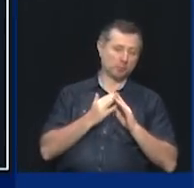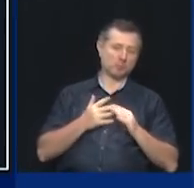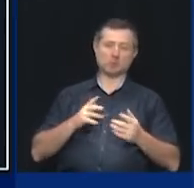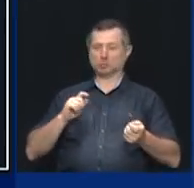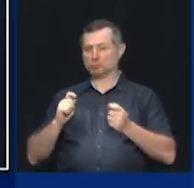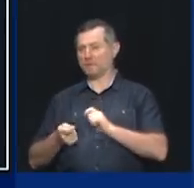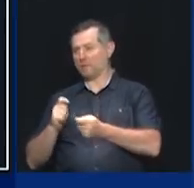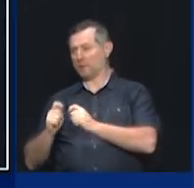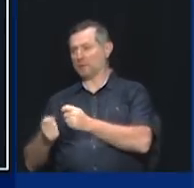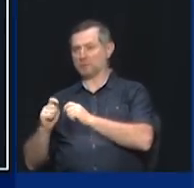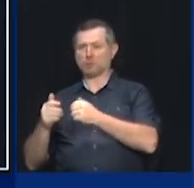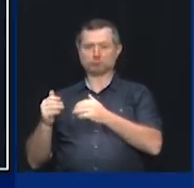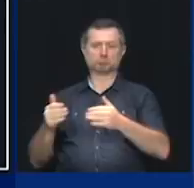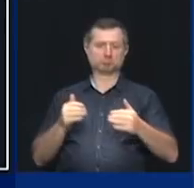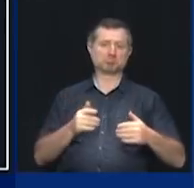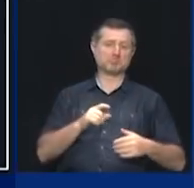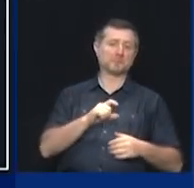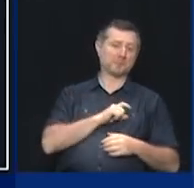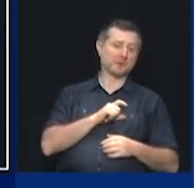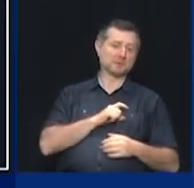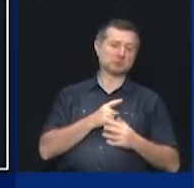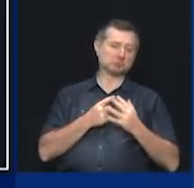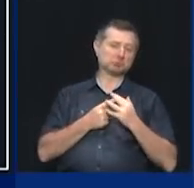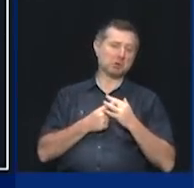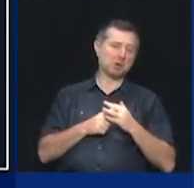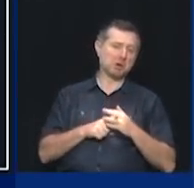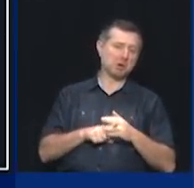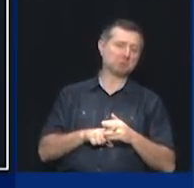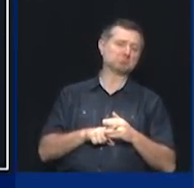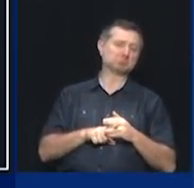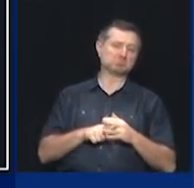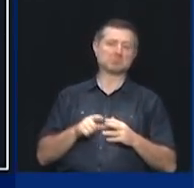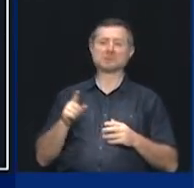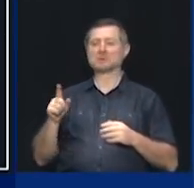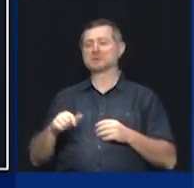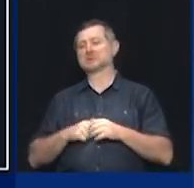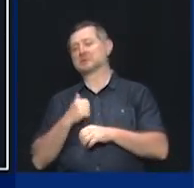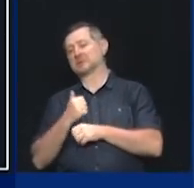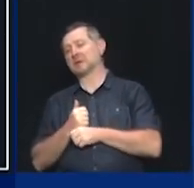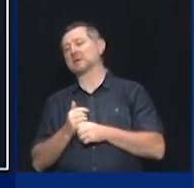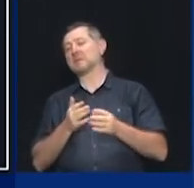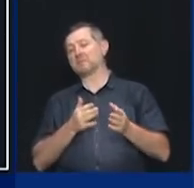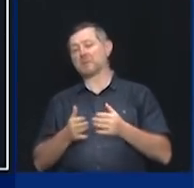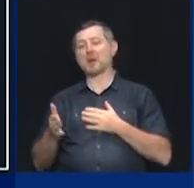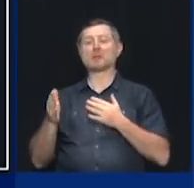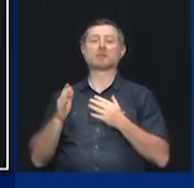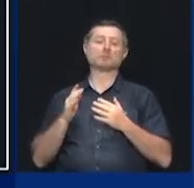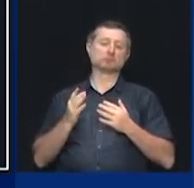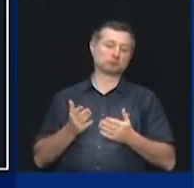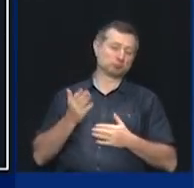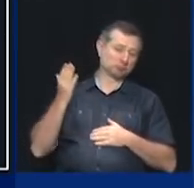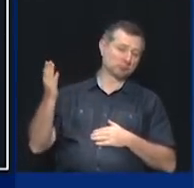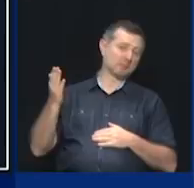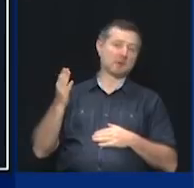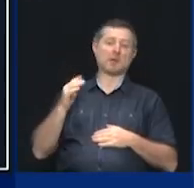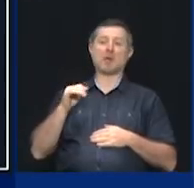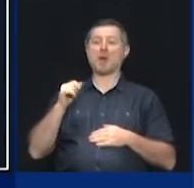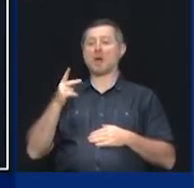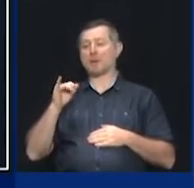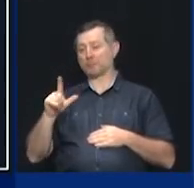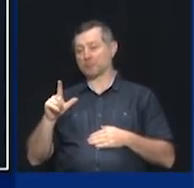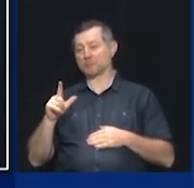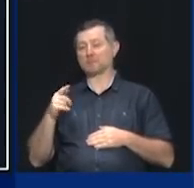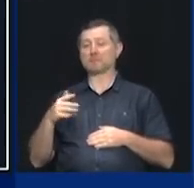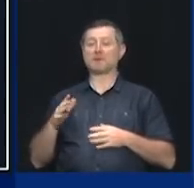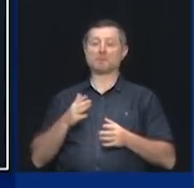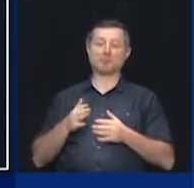started. They started. And they all put in a plan. They had to put in a plan by April. They all did put in a plan. They didn't want to do